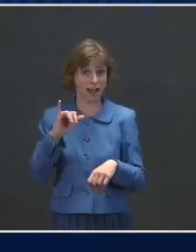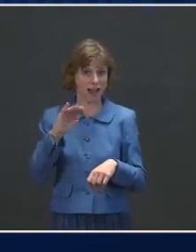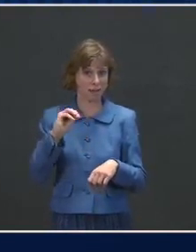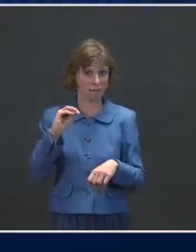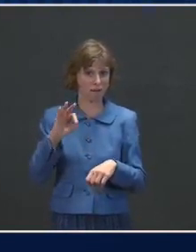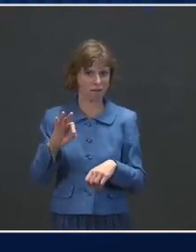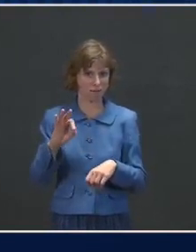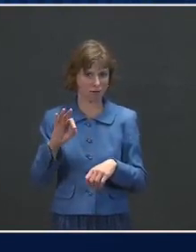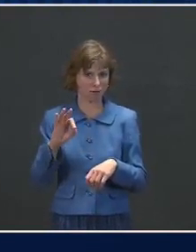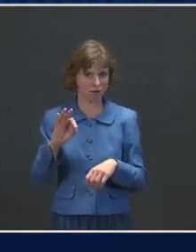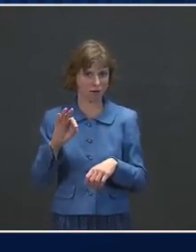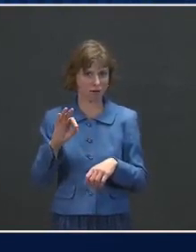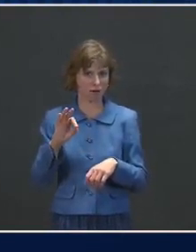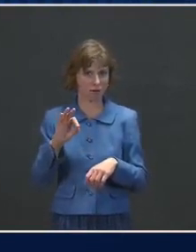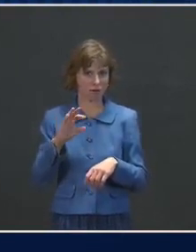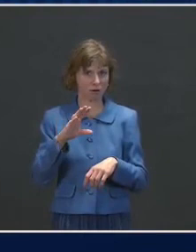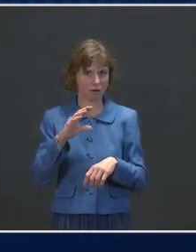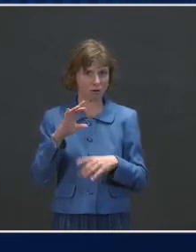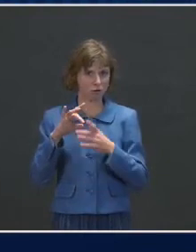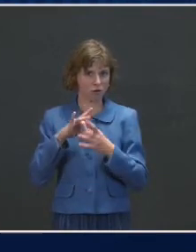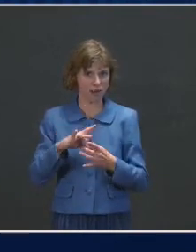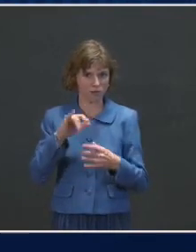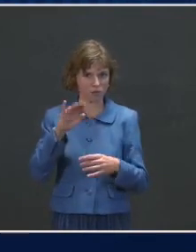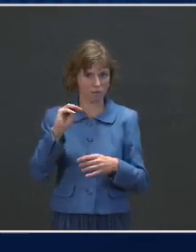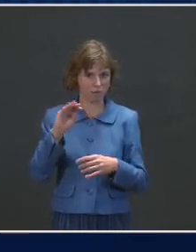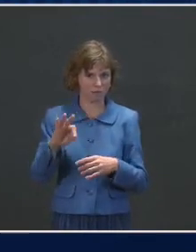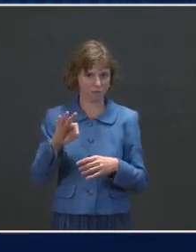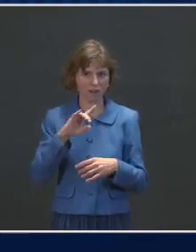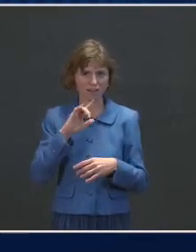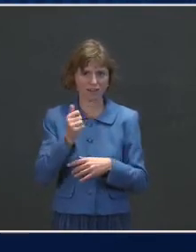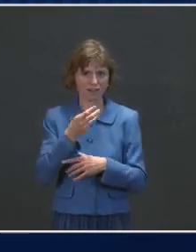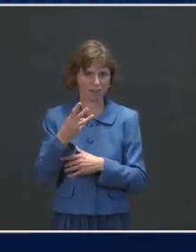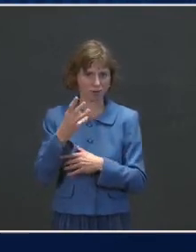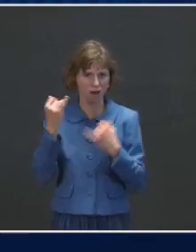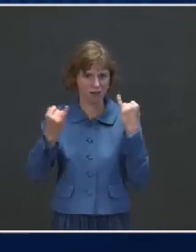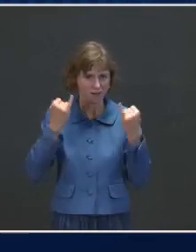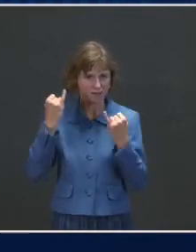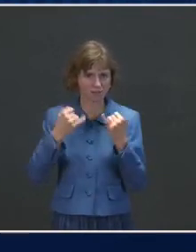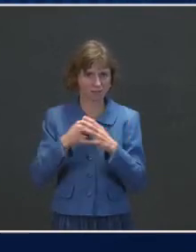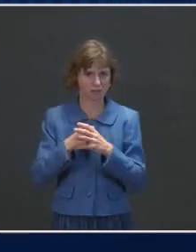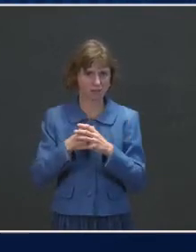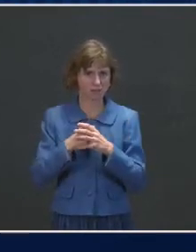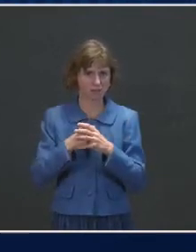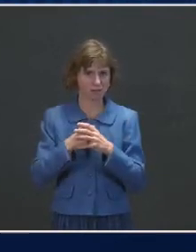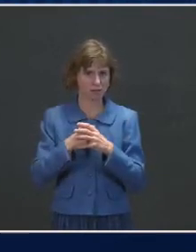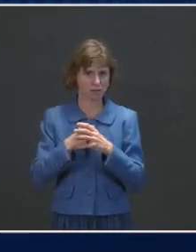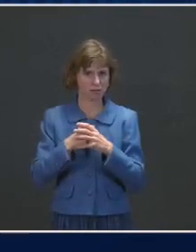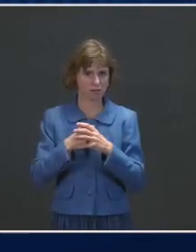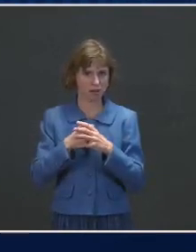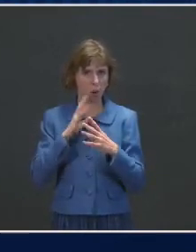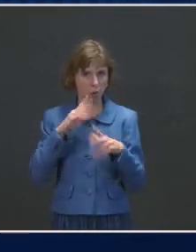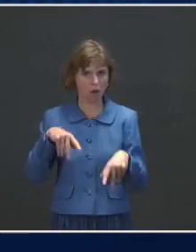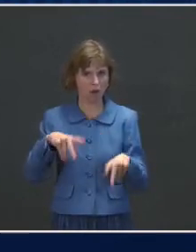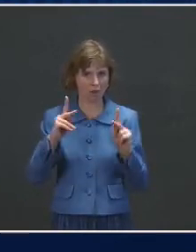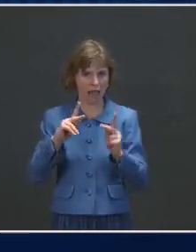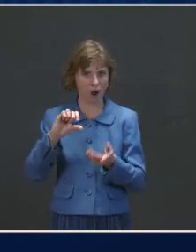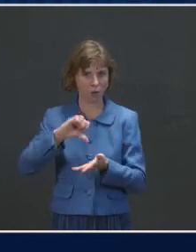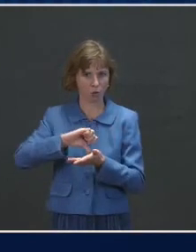loan, COVID-related IMF loan. There are a couple other ideas that would allow Iran to get